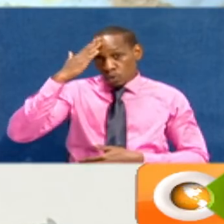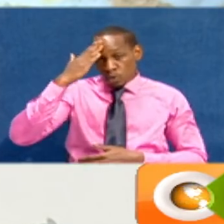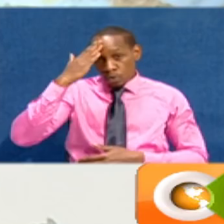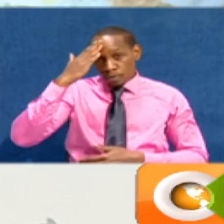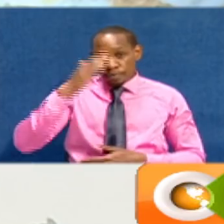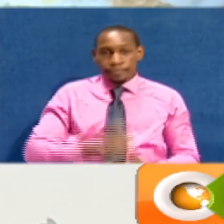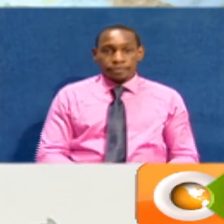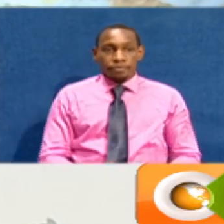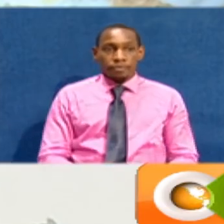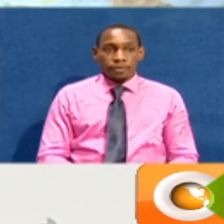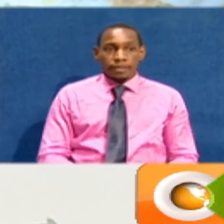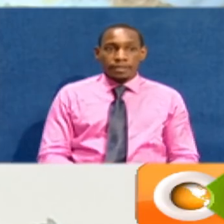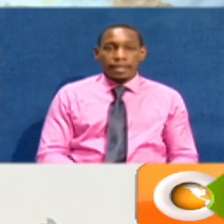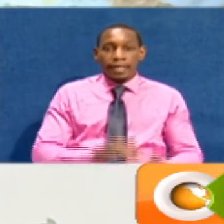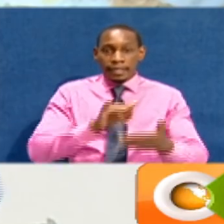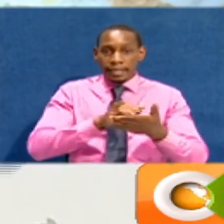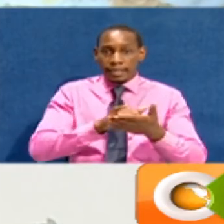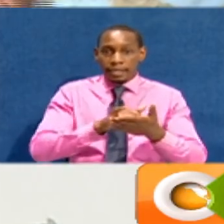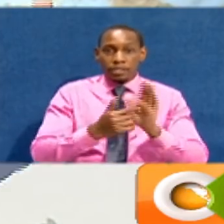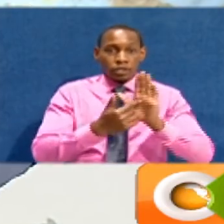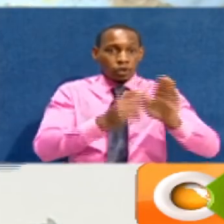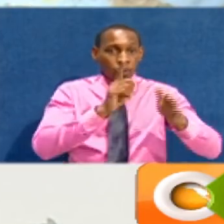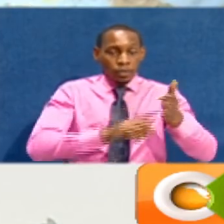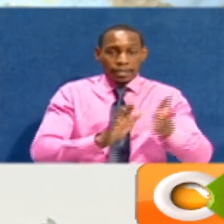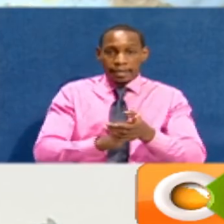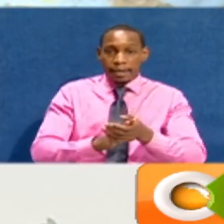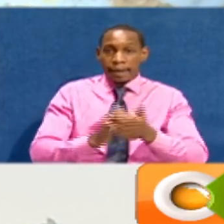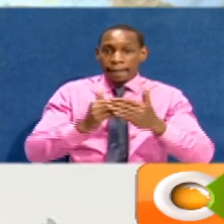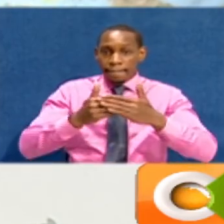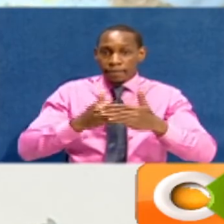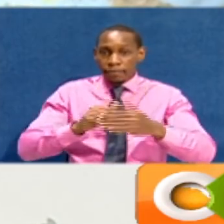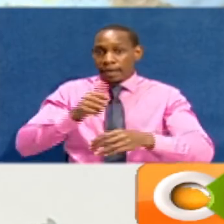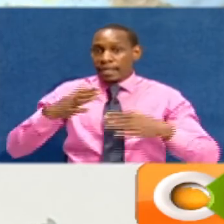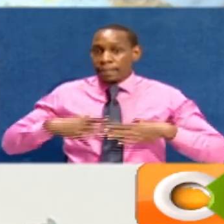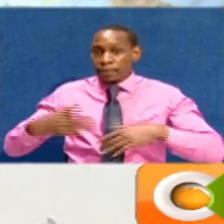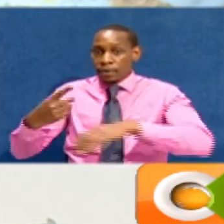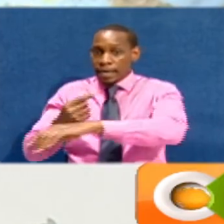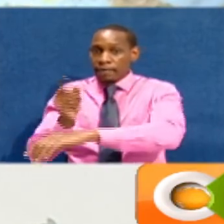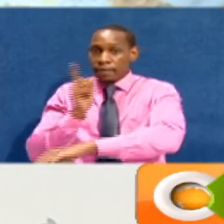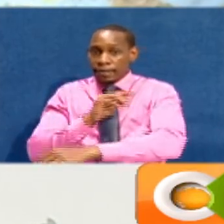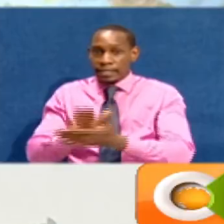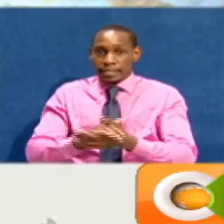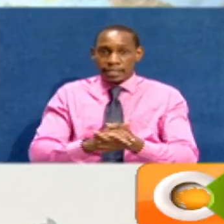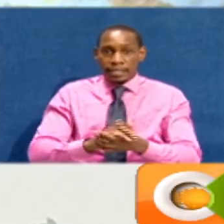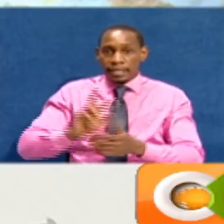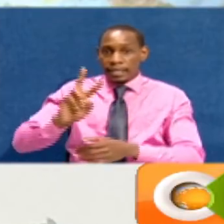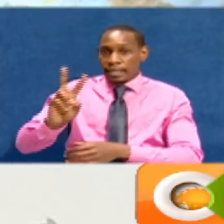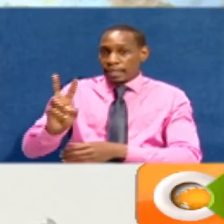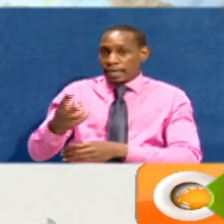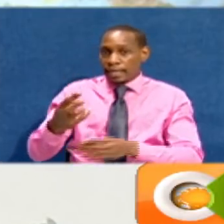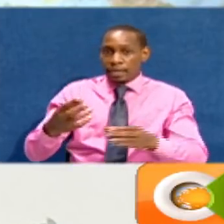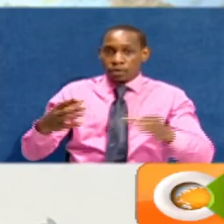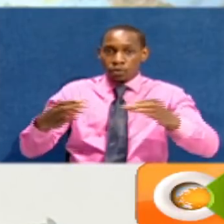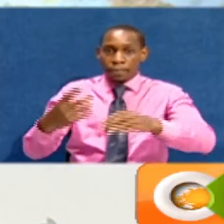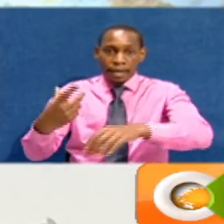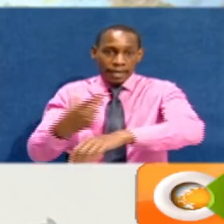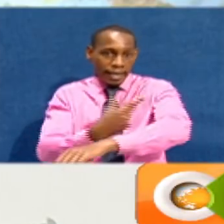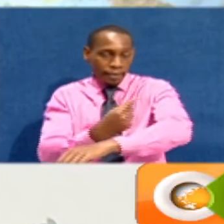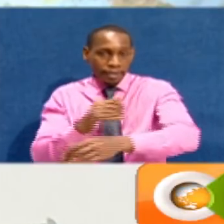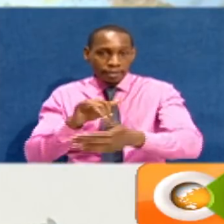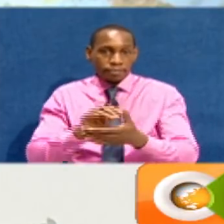Those statistics are still not in. Now that suggests that even by the time the other people get vaccinated, when the second batch of